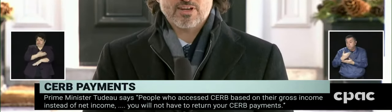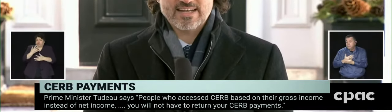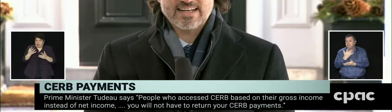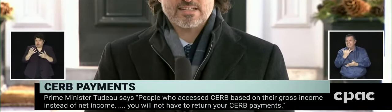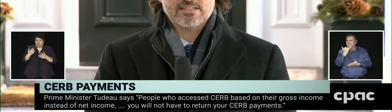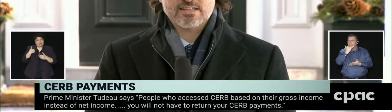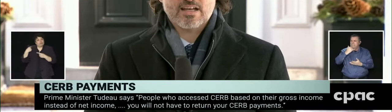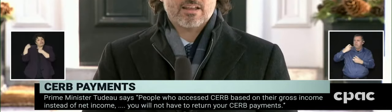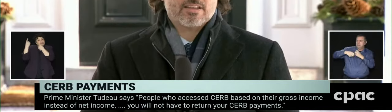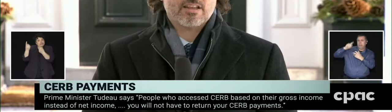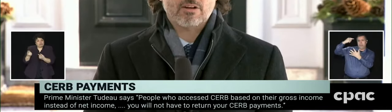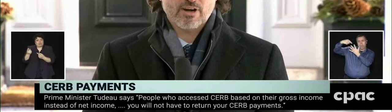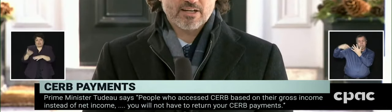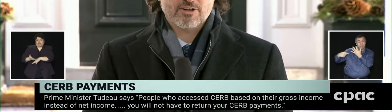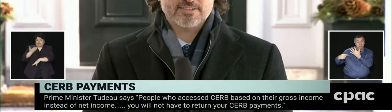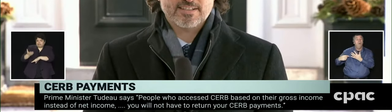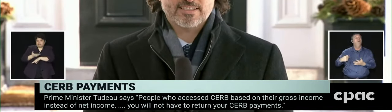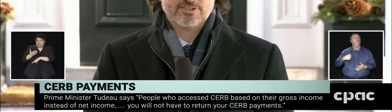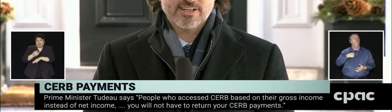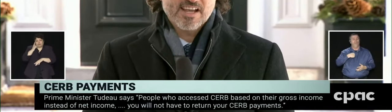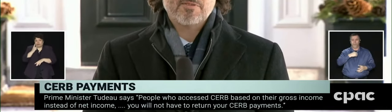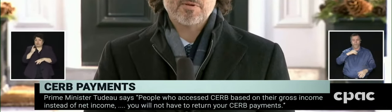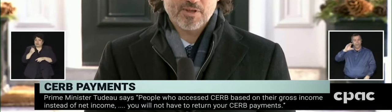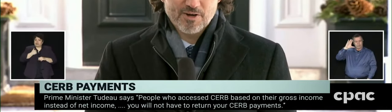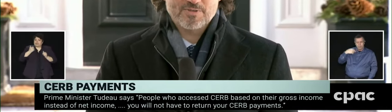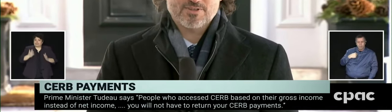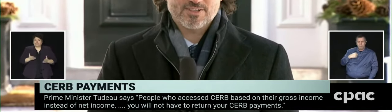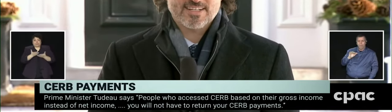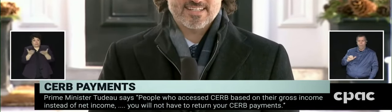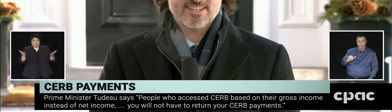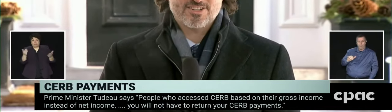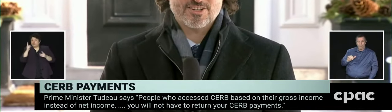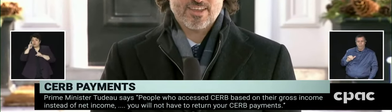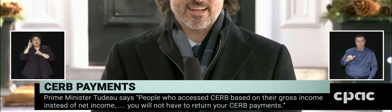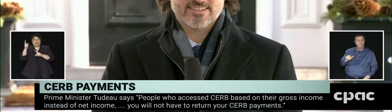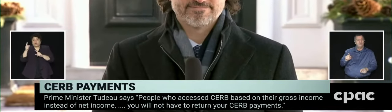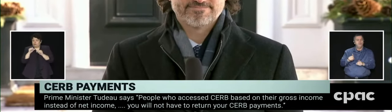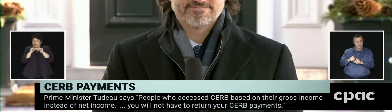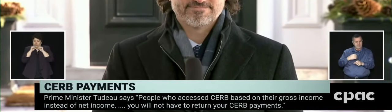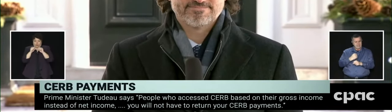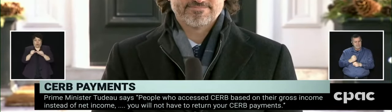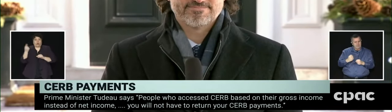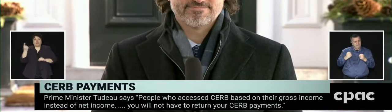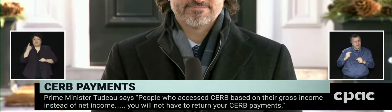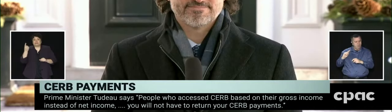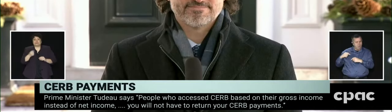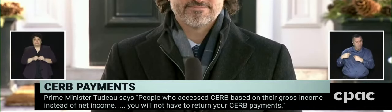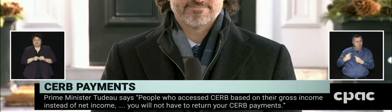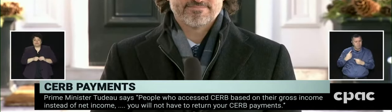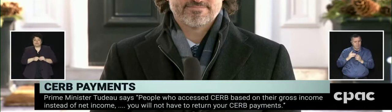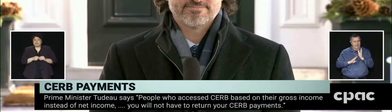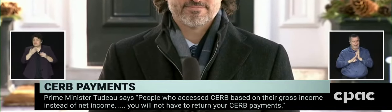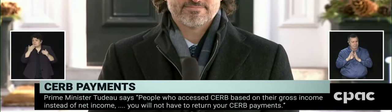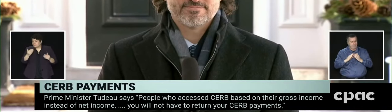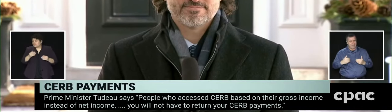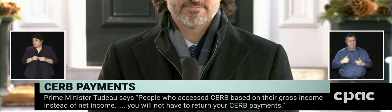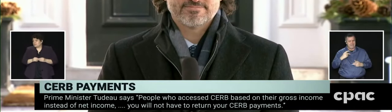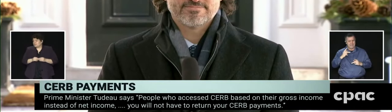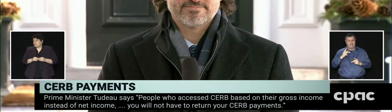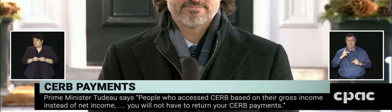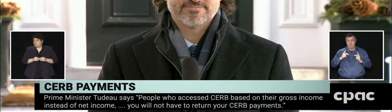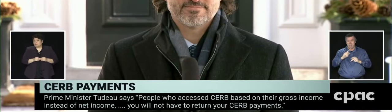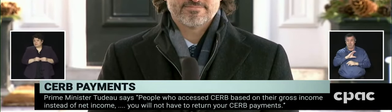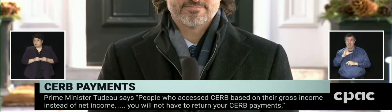supports for Canadians right across the country, and we will always look to continue to do that. Thank you. Opératrice, prochaine question au téléphone.